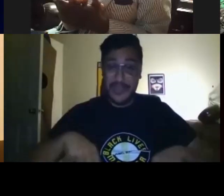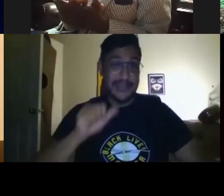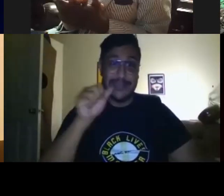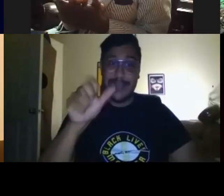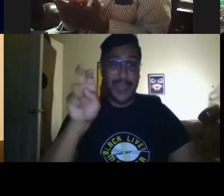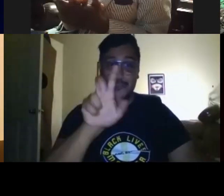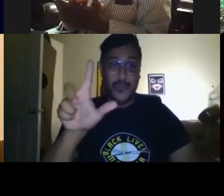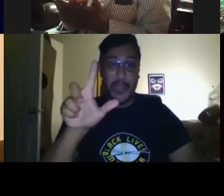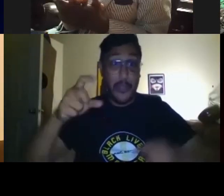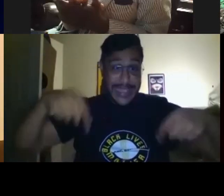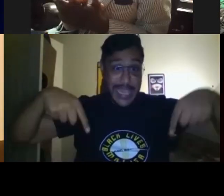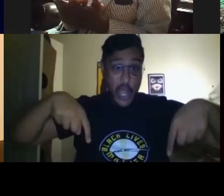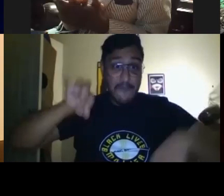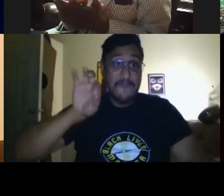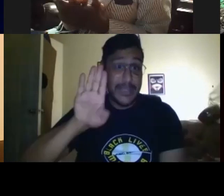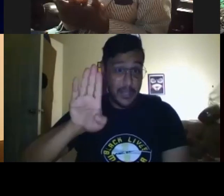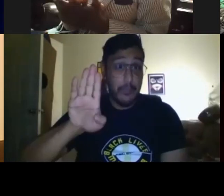on